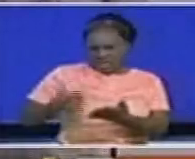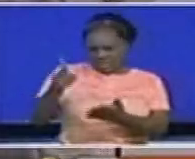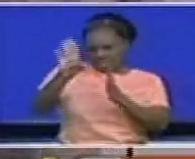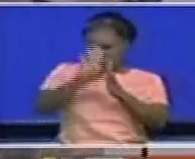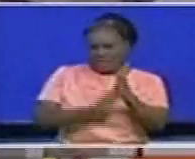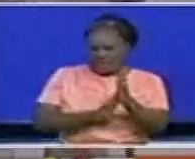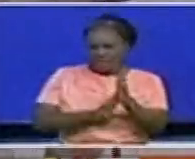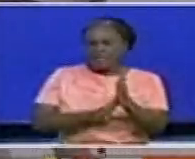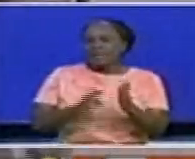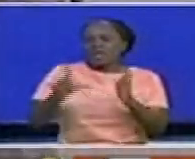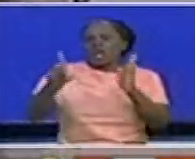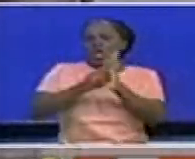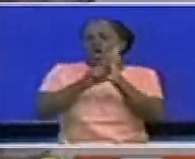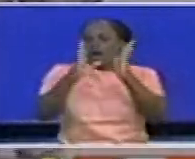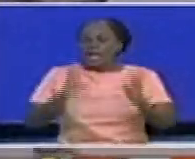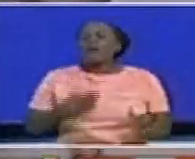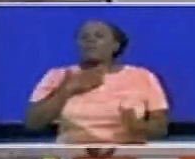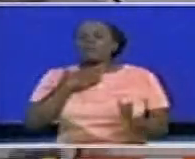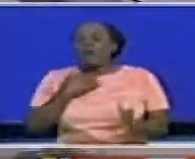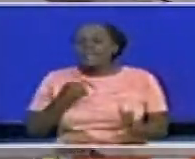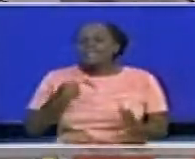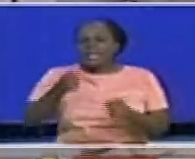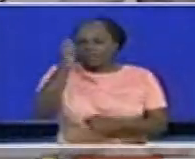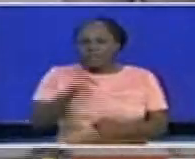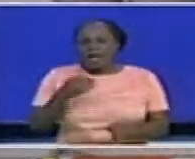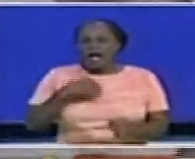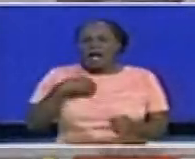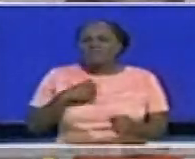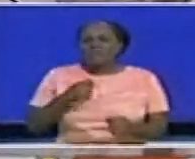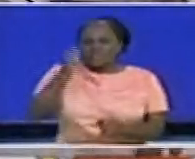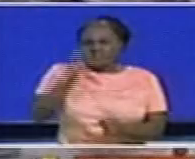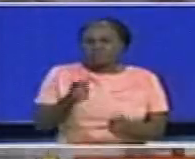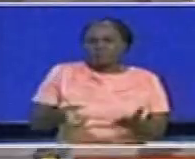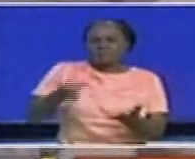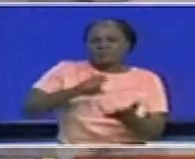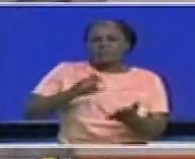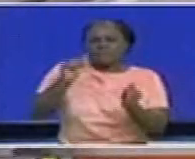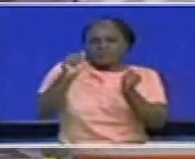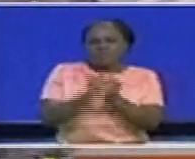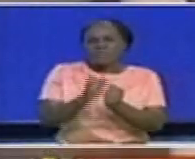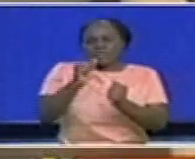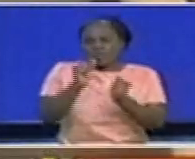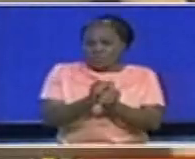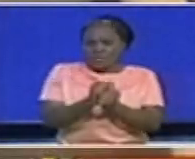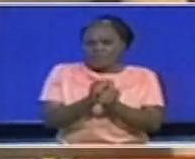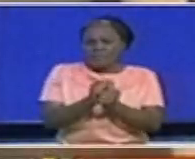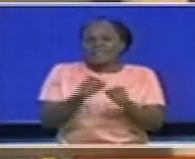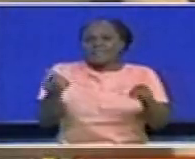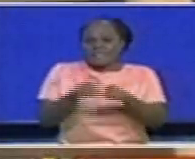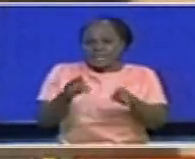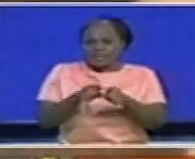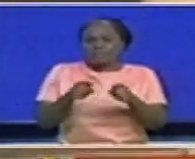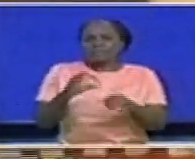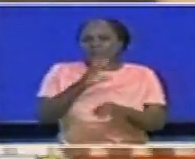huo, mawakili wanataka idara ya mahakama kuongeza idadi ya majaji hadi kufikia majaji 10. Vile vile chama